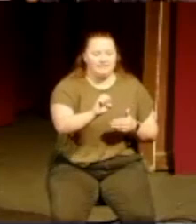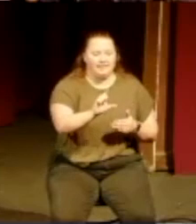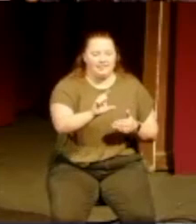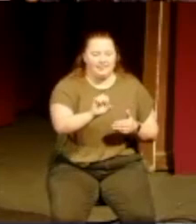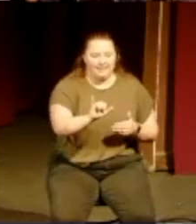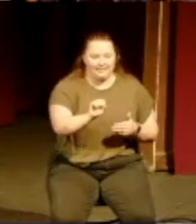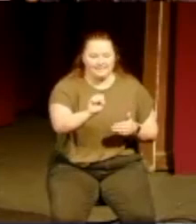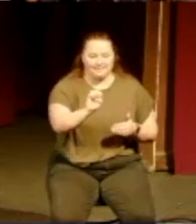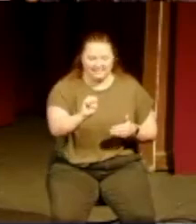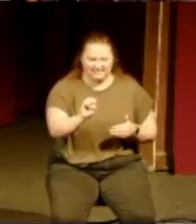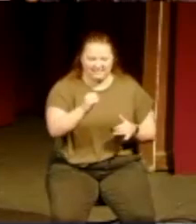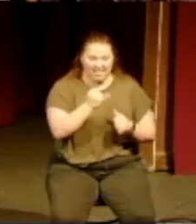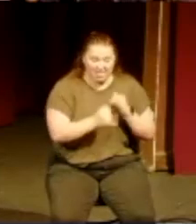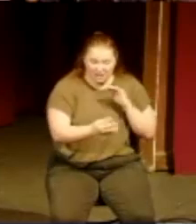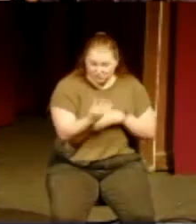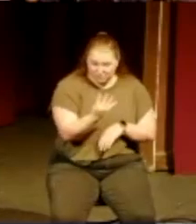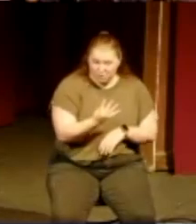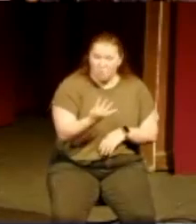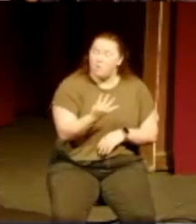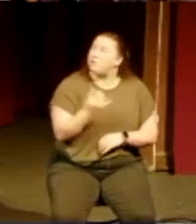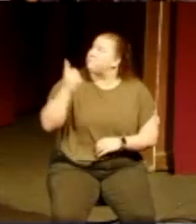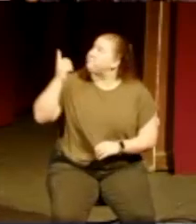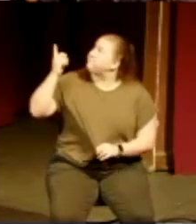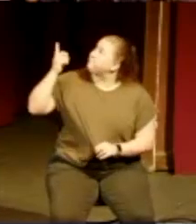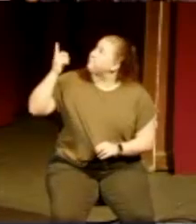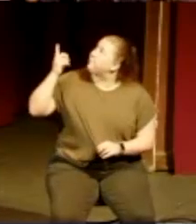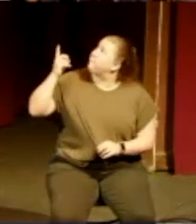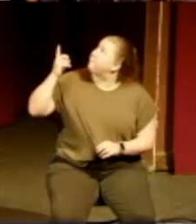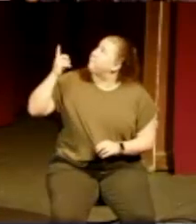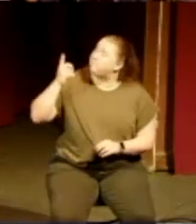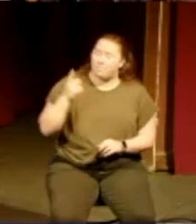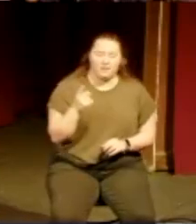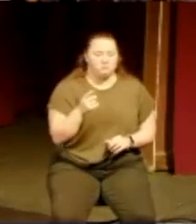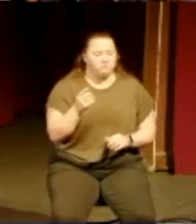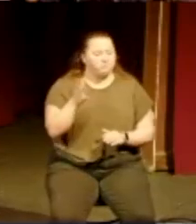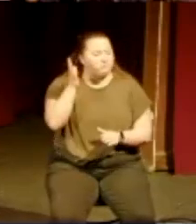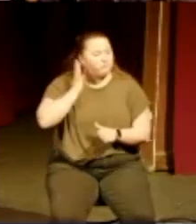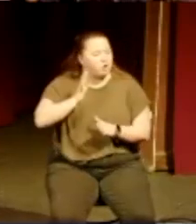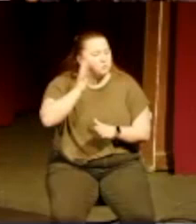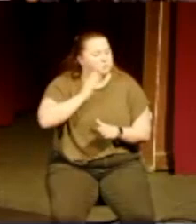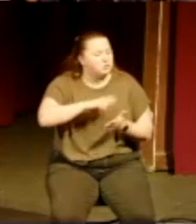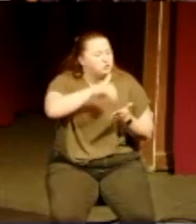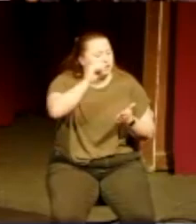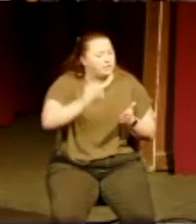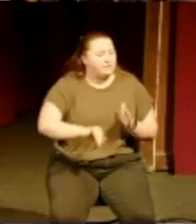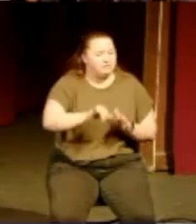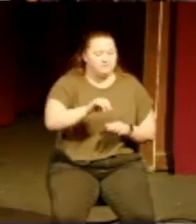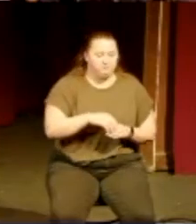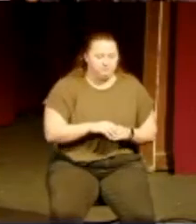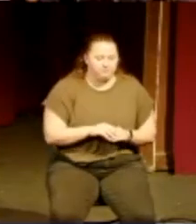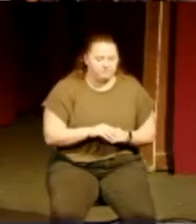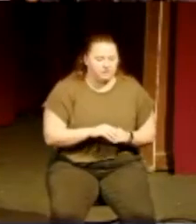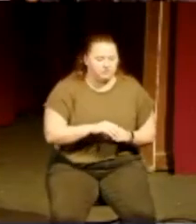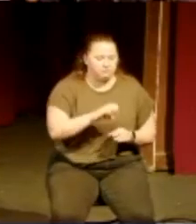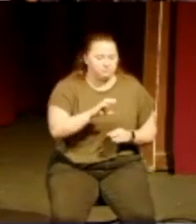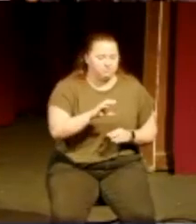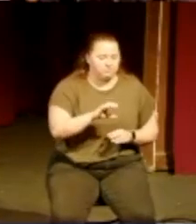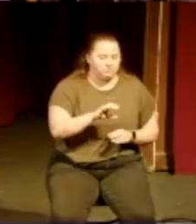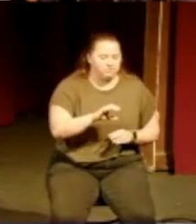those last four surround one of our former students, Jesus Carrillo. He was